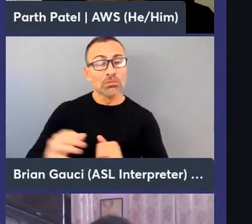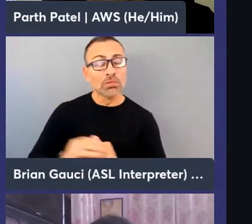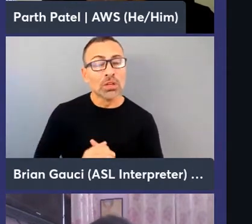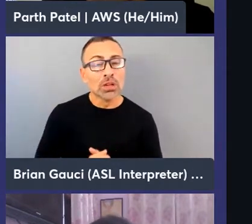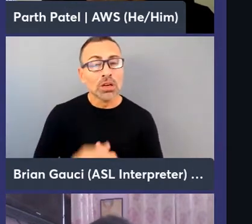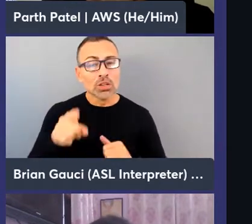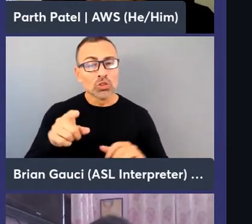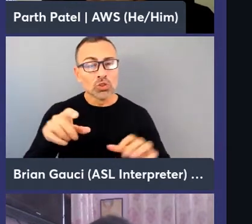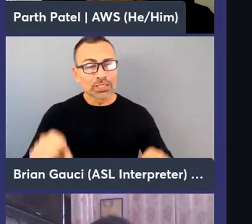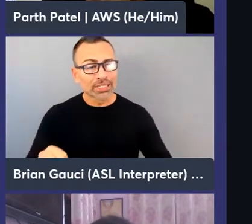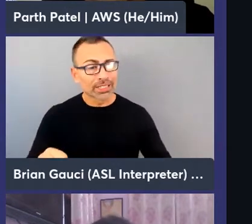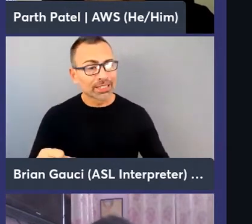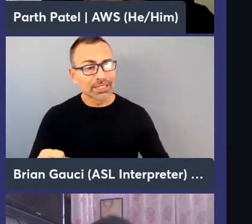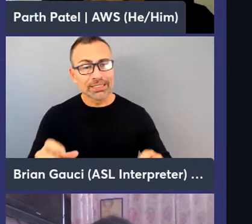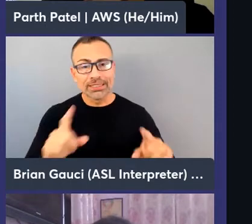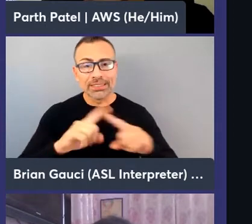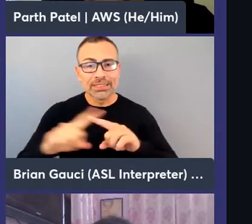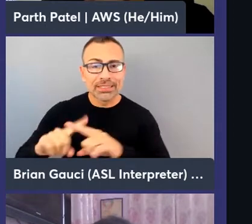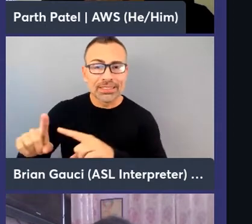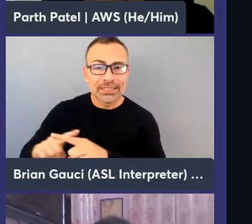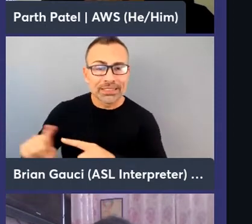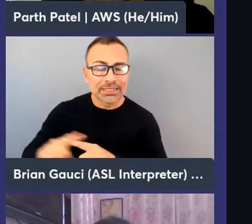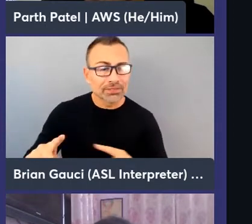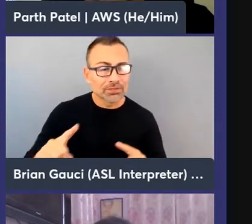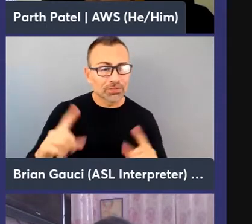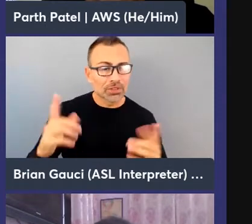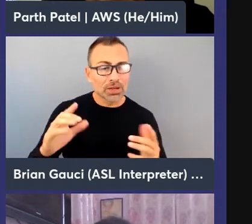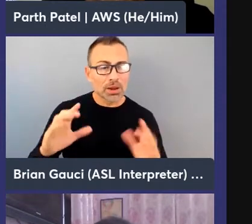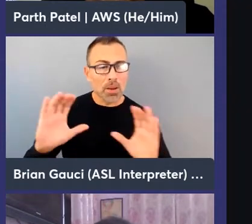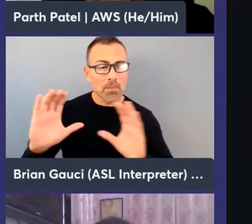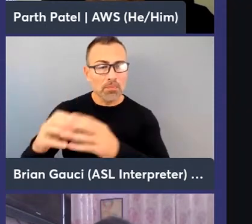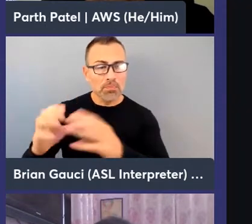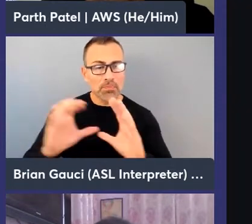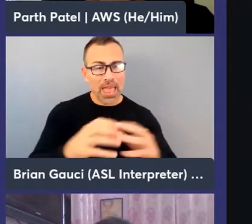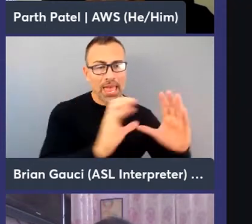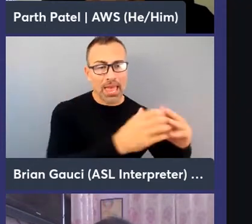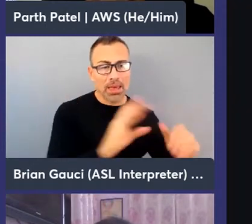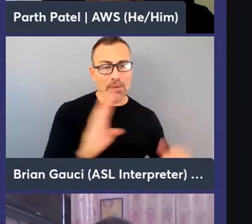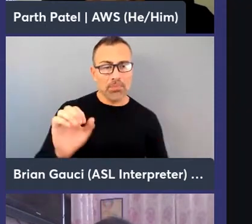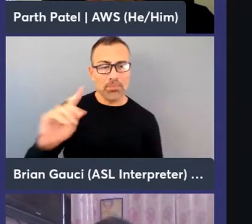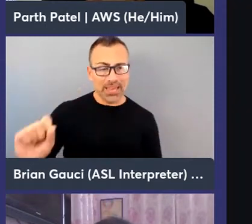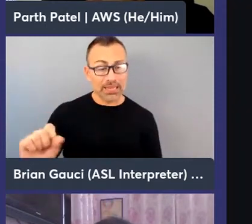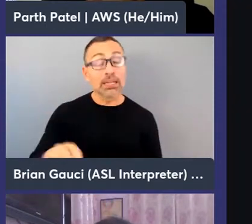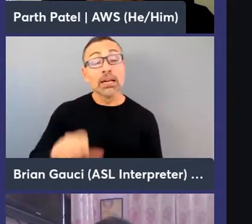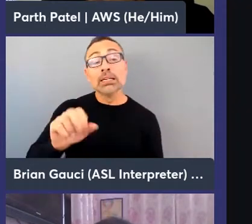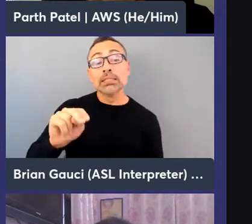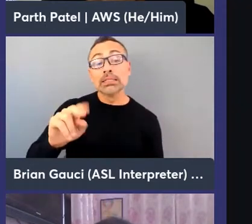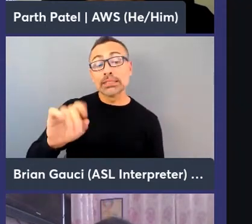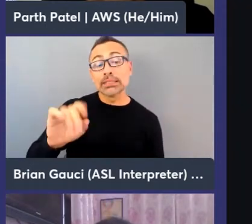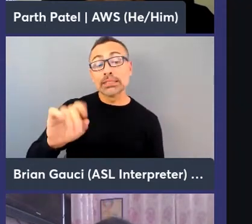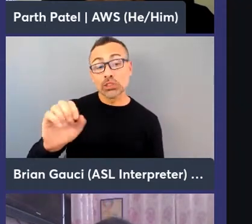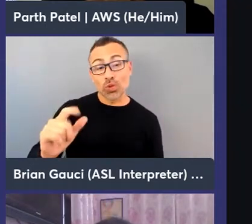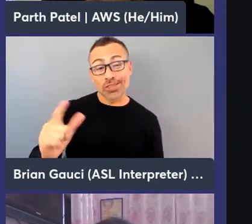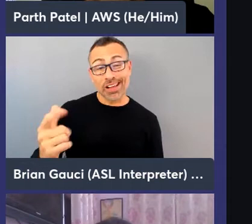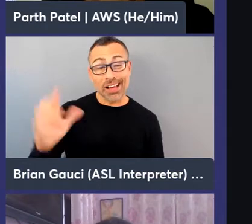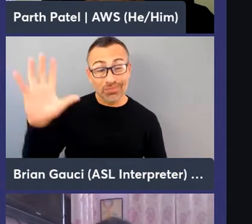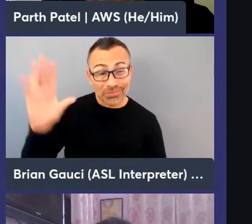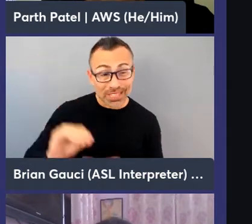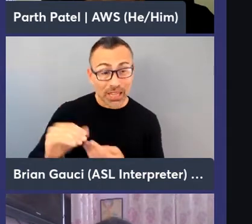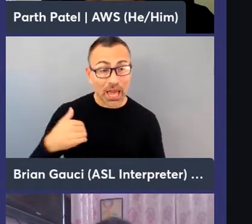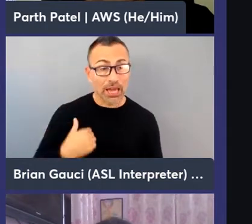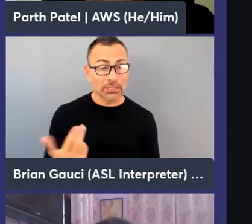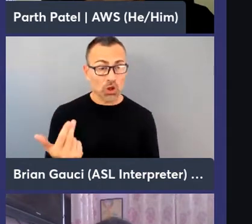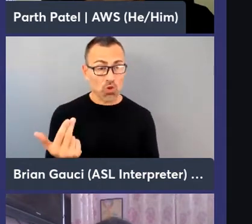of the file. So Sentinel have 13 bands. I'm downloading all of the bands. I'm